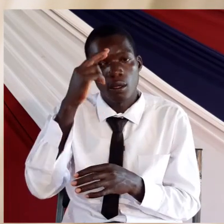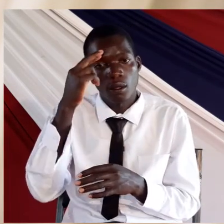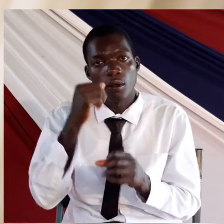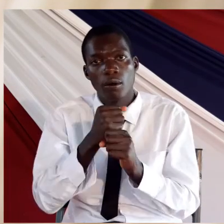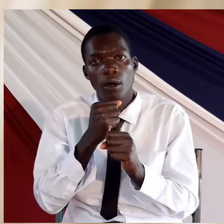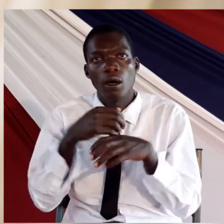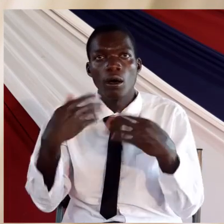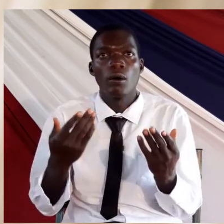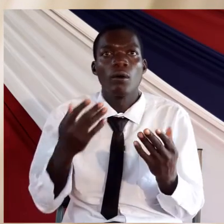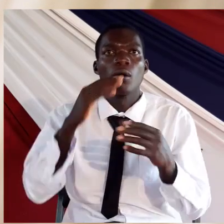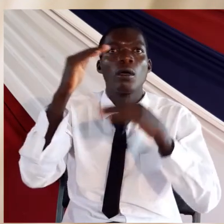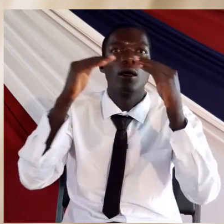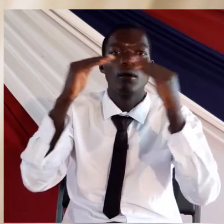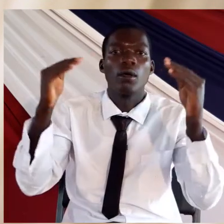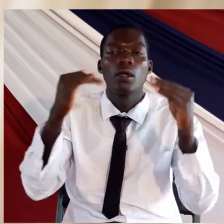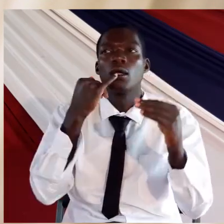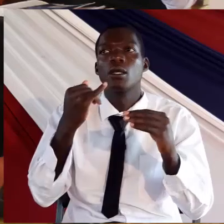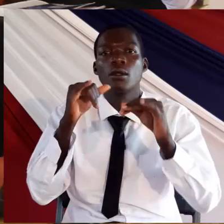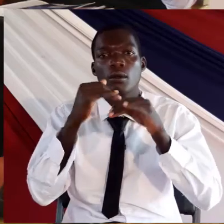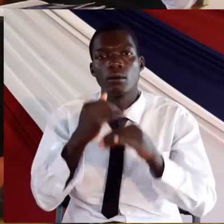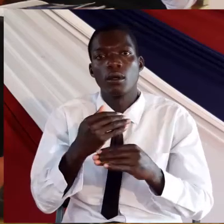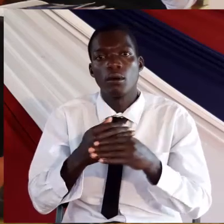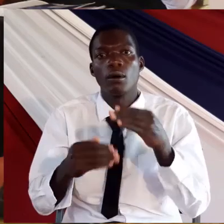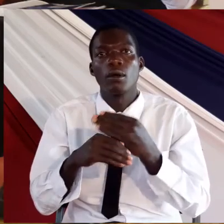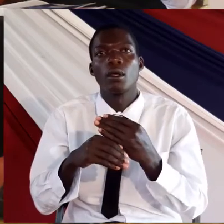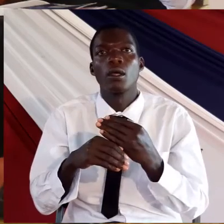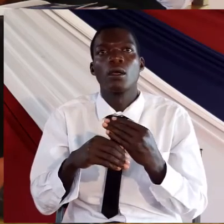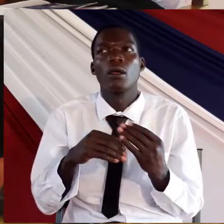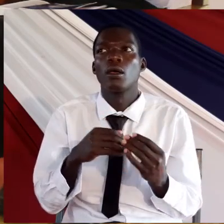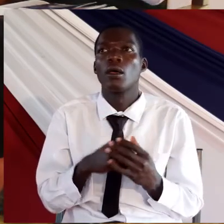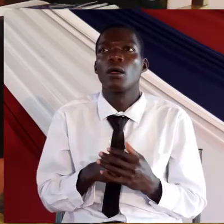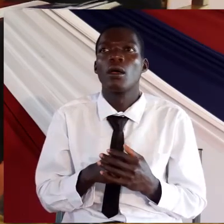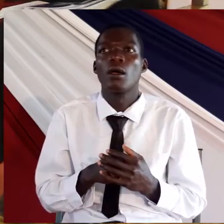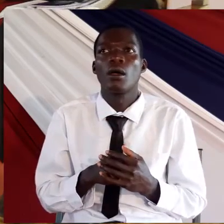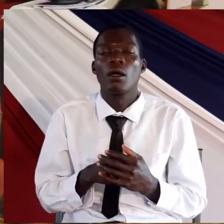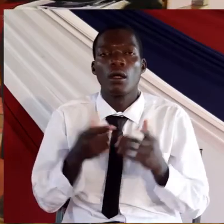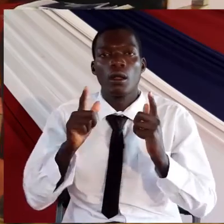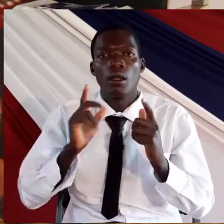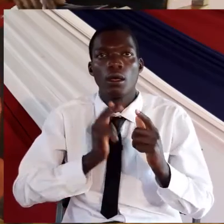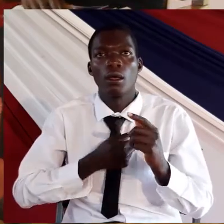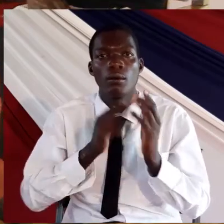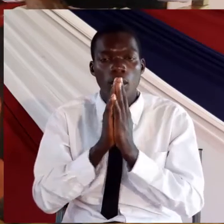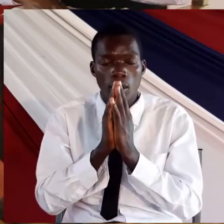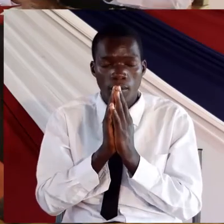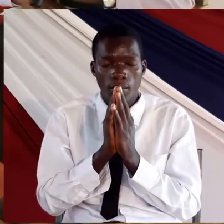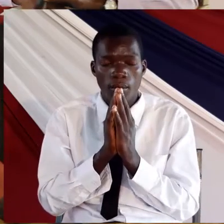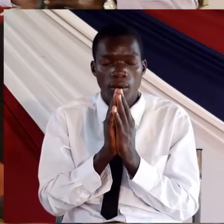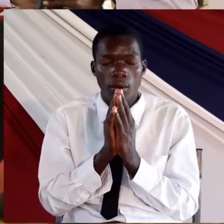we look at the heavens and the firmament, we see God. Thank you. Give us our closing prayer. Shall we